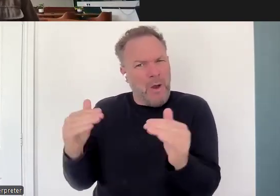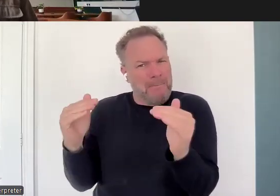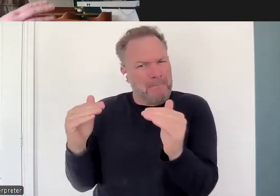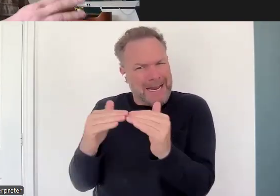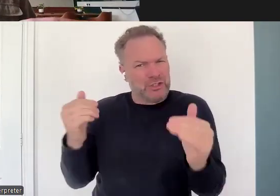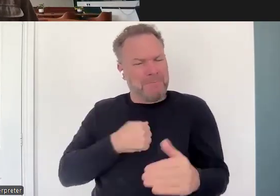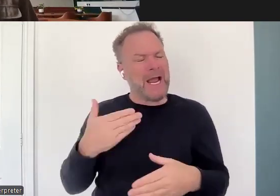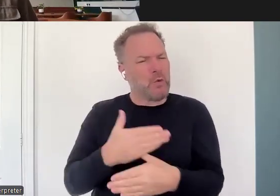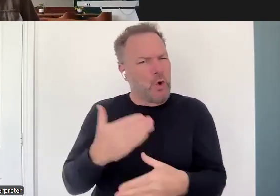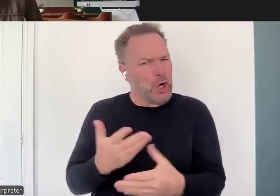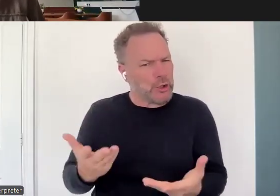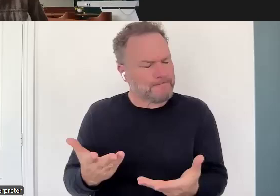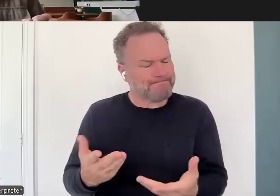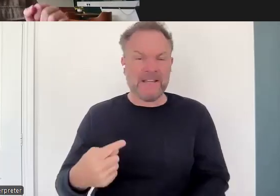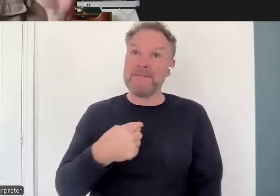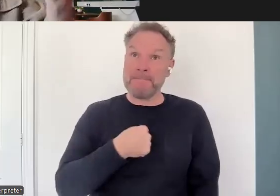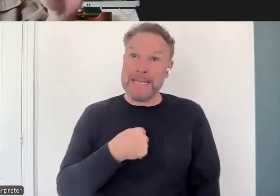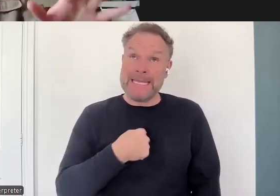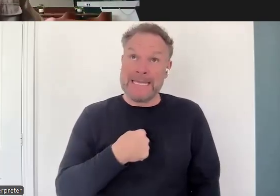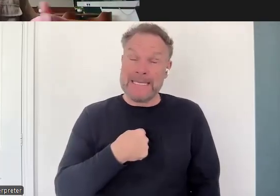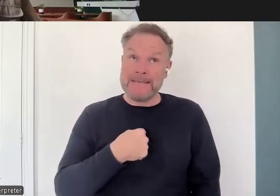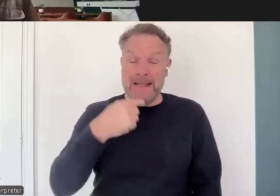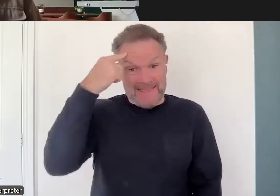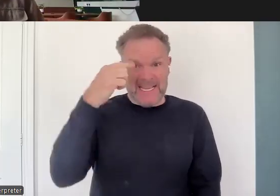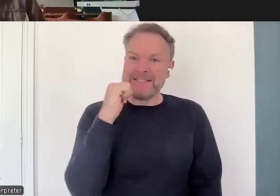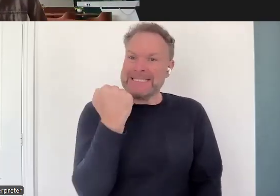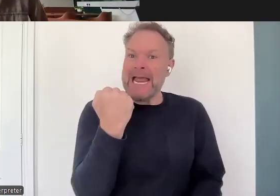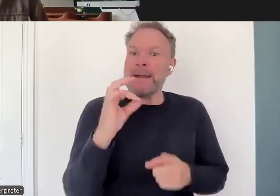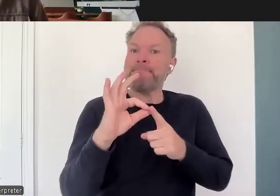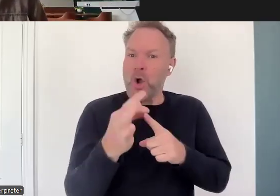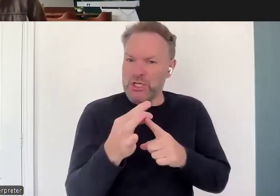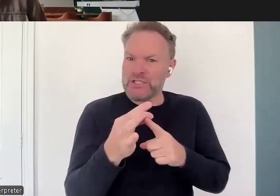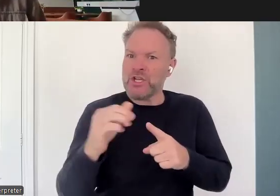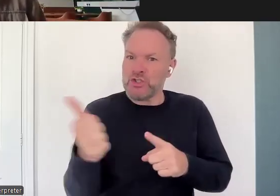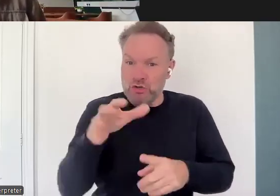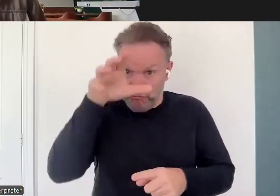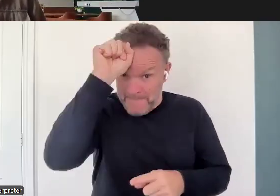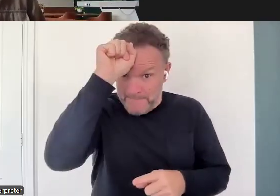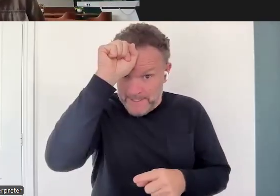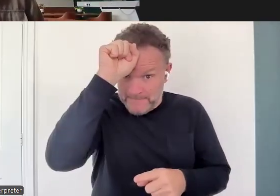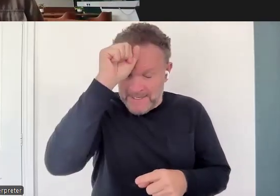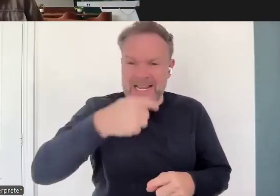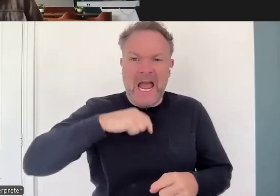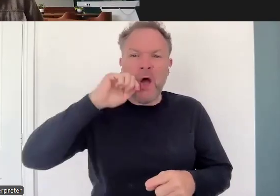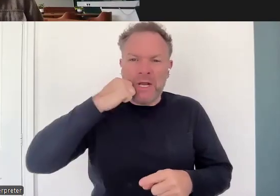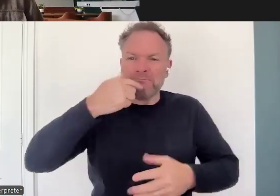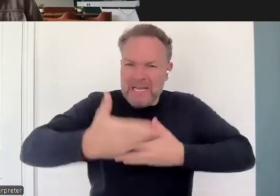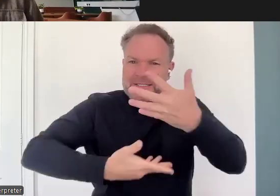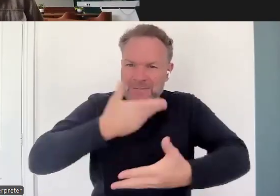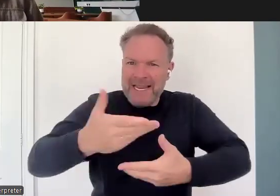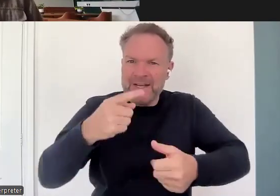work. For me, there are 10 things we should always remember. And I'm going to go through each of the 10 in